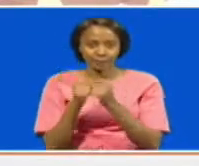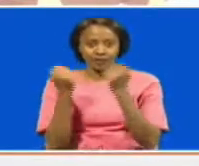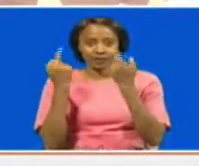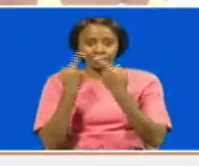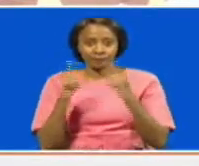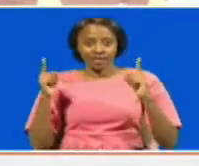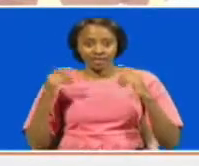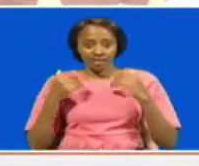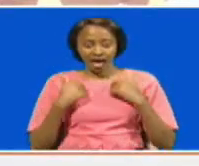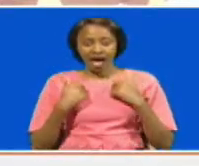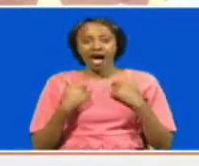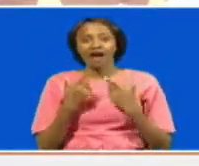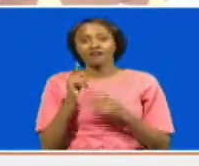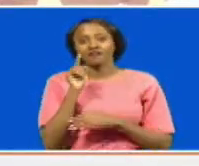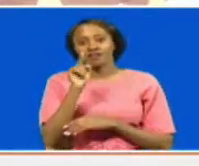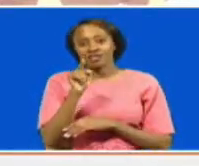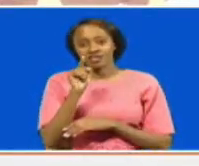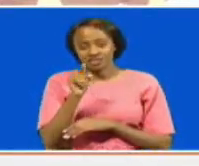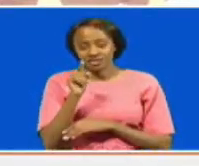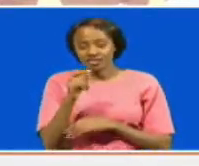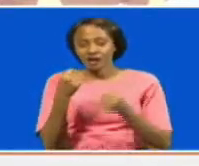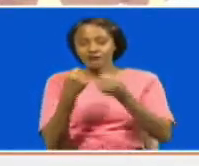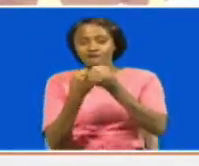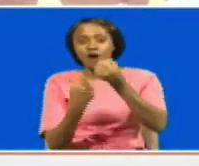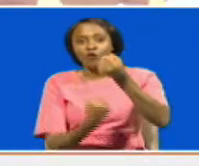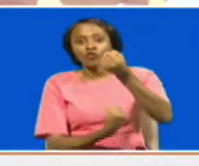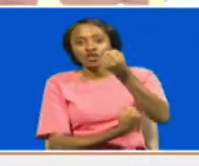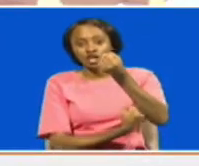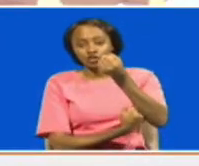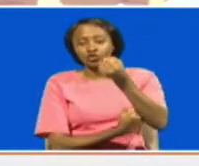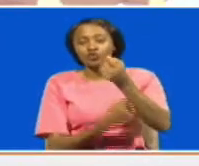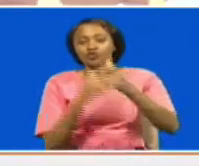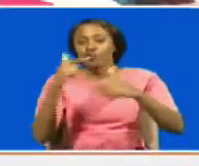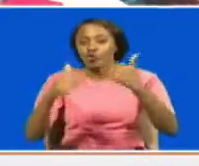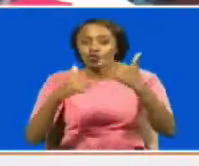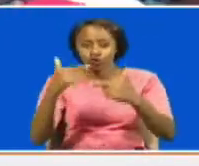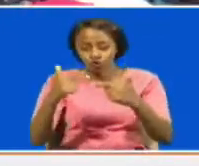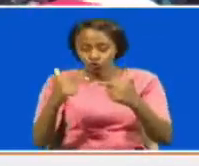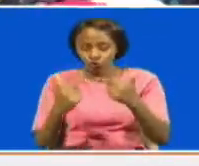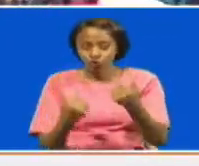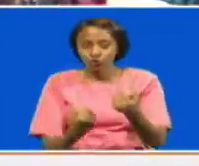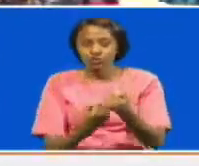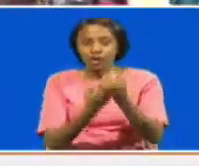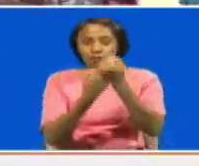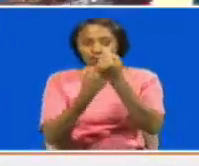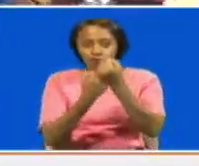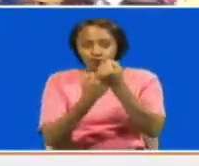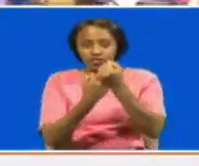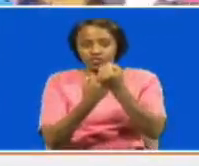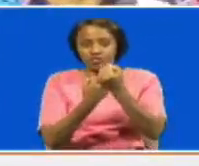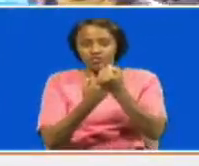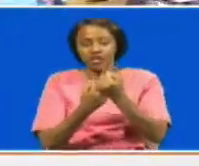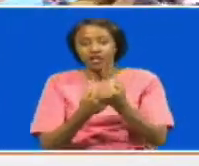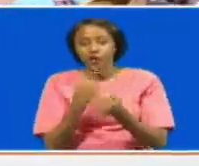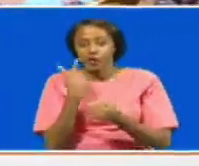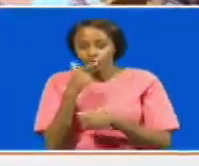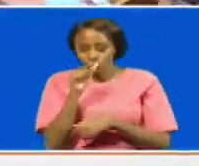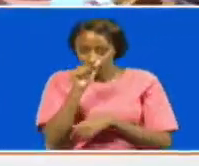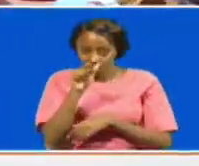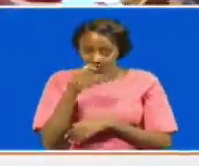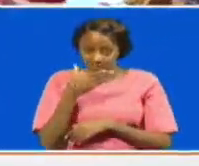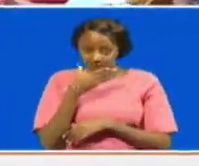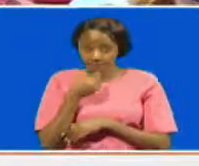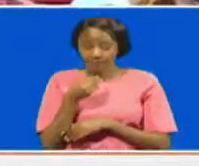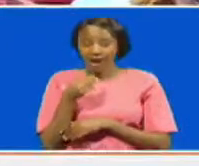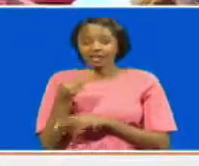Kuwait government, in conjunction with Islamic Foundation, is part of the philanthropic effort. Sheikh Ismail Aden, who is in charge of the program,